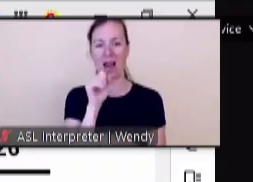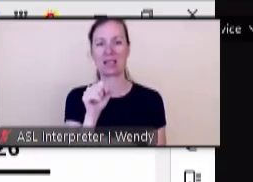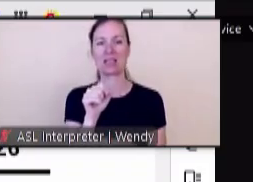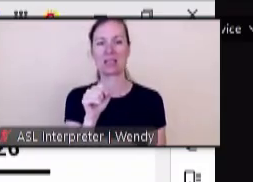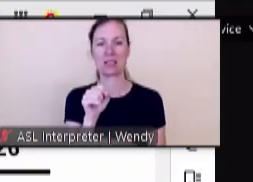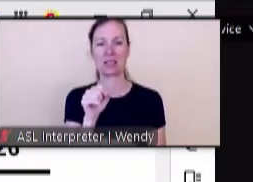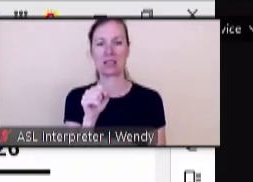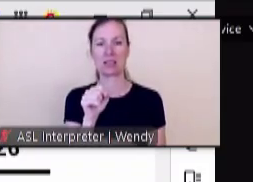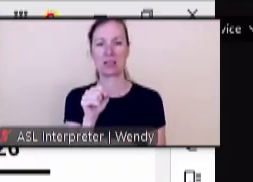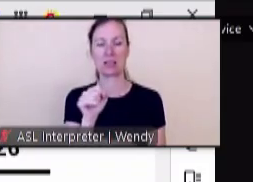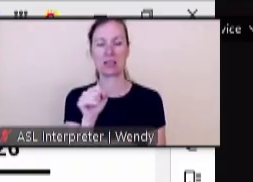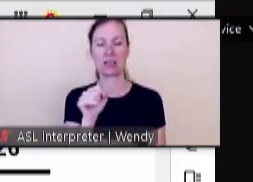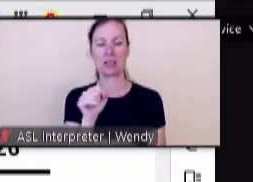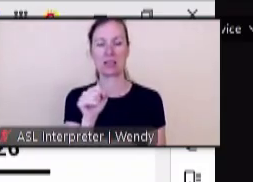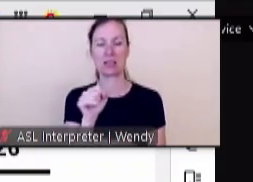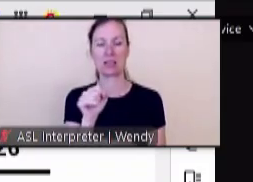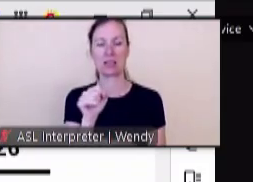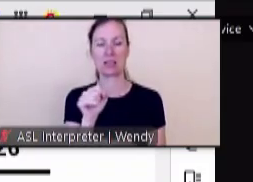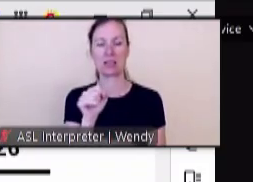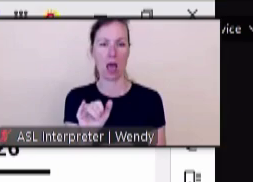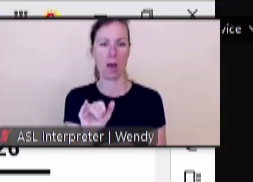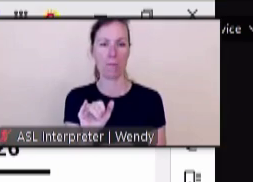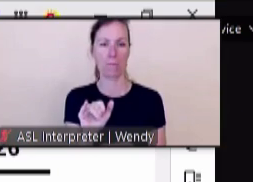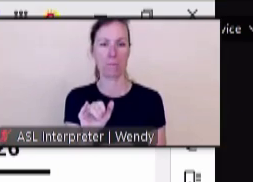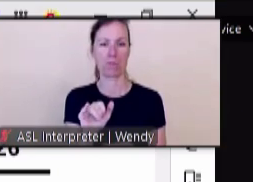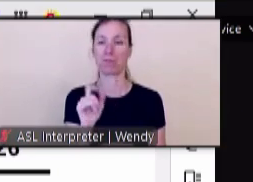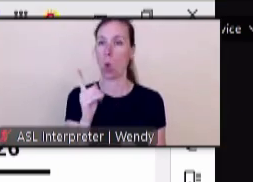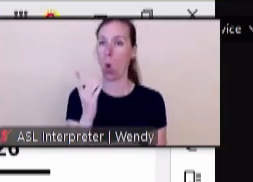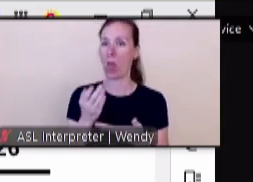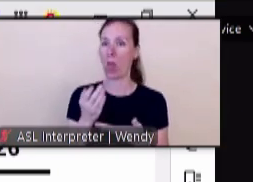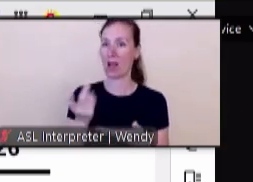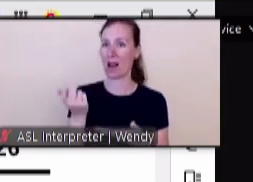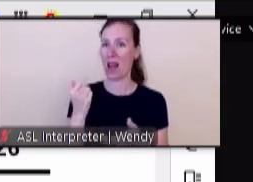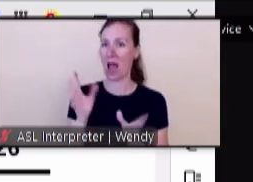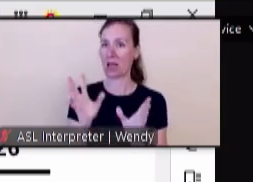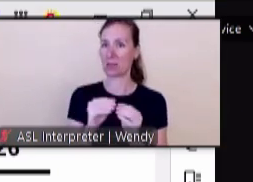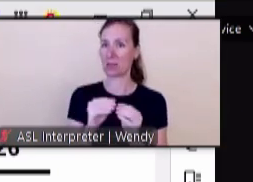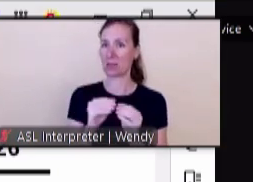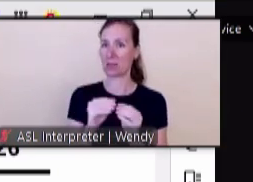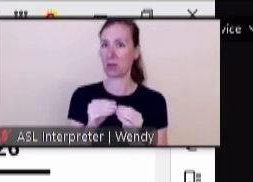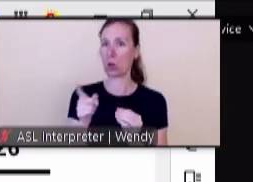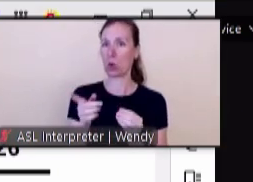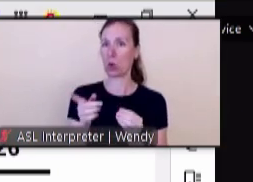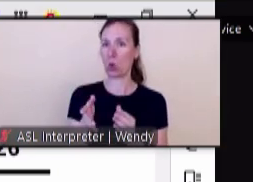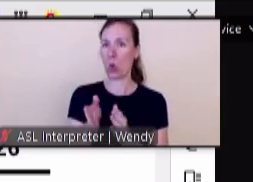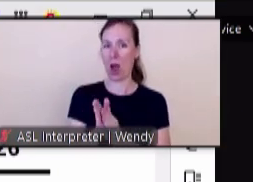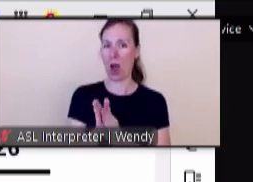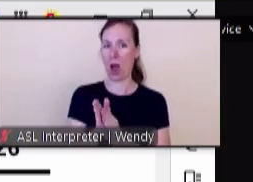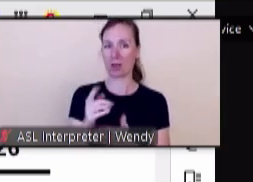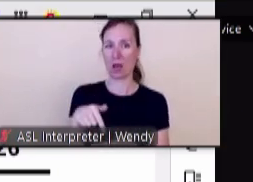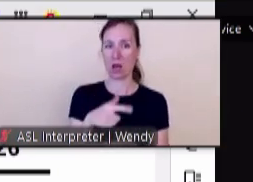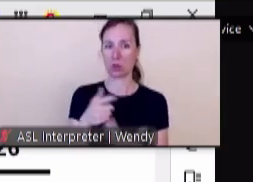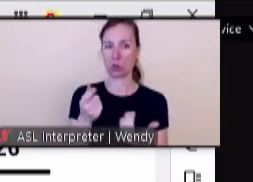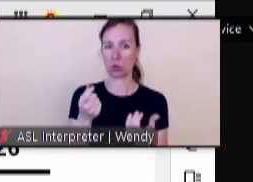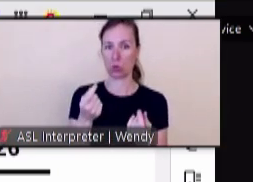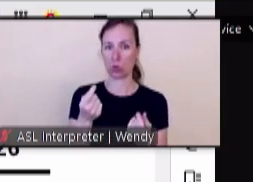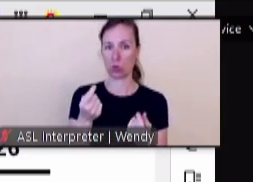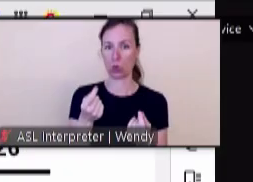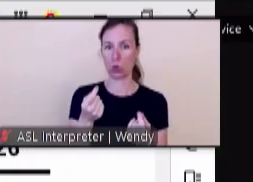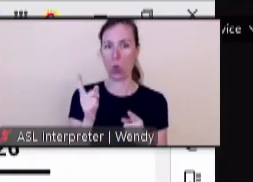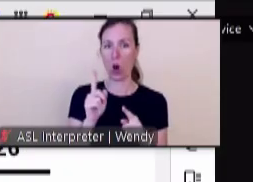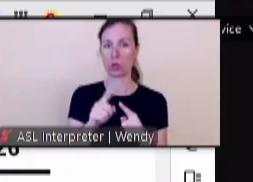all asked to do in the last meeting was to lower the strategic plan down to